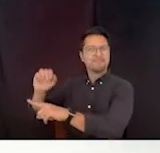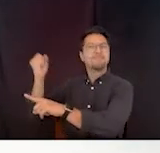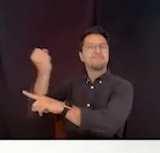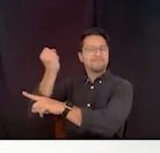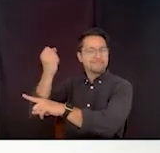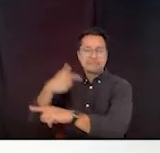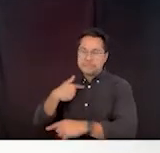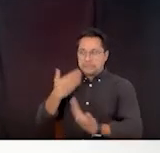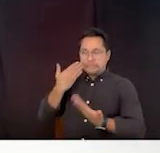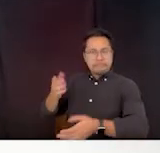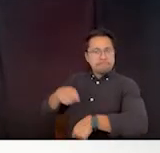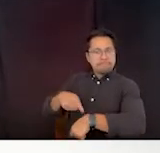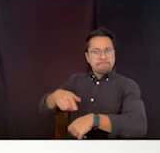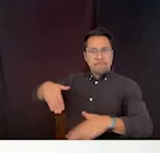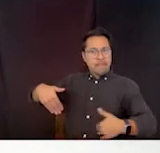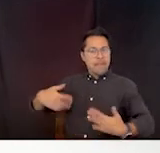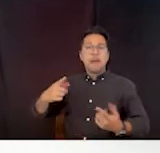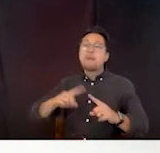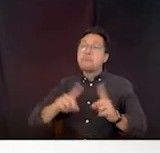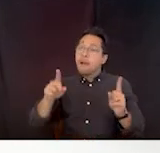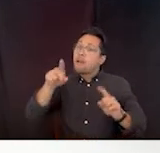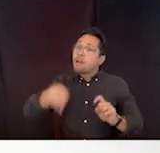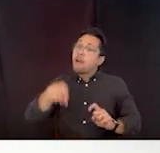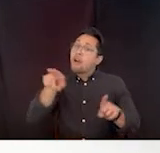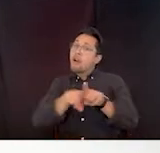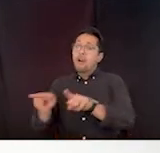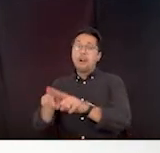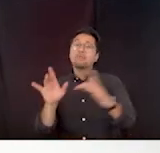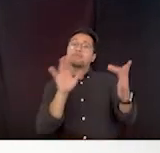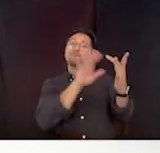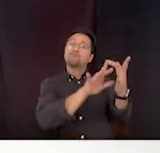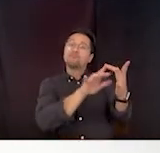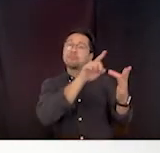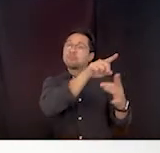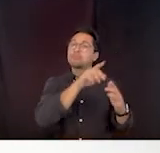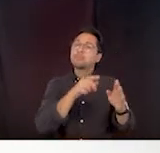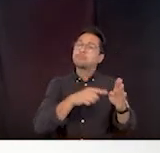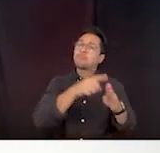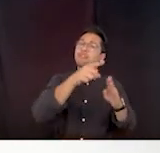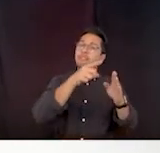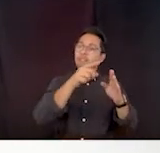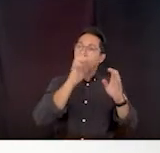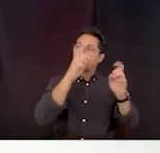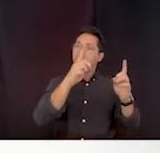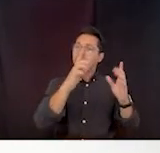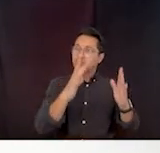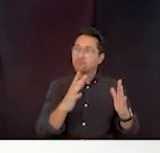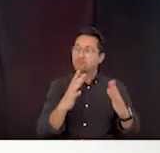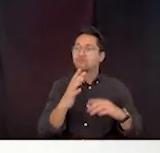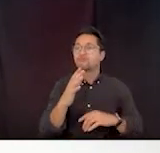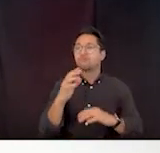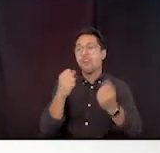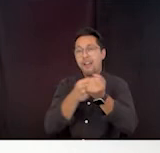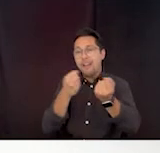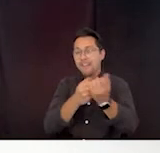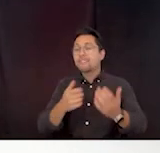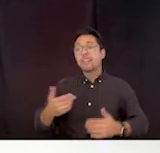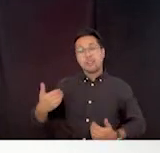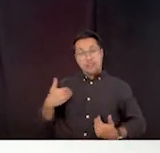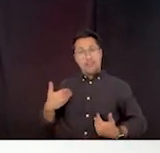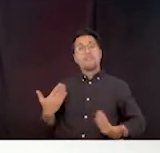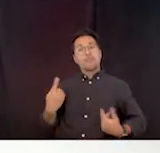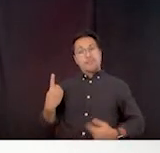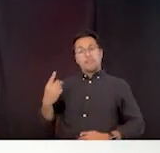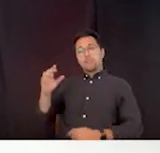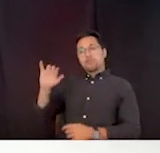Don't have the time written down on that one. But you can also contact a special education advocate. So we have an advocate at Collaborative Corner,